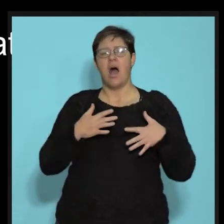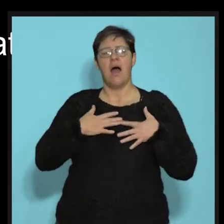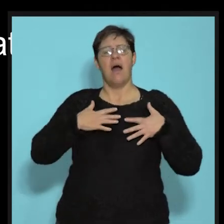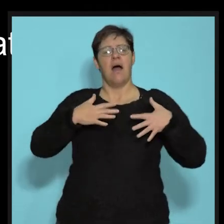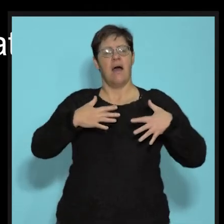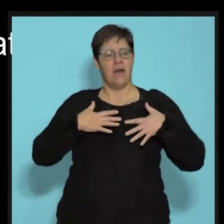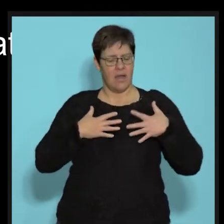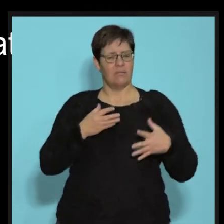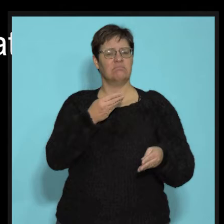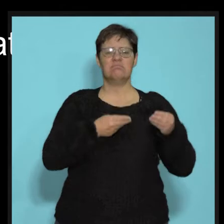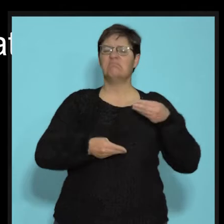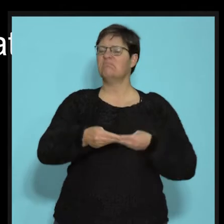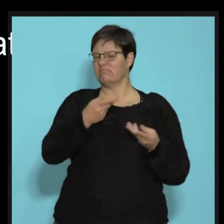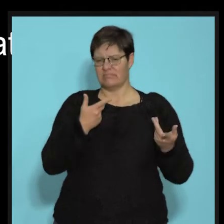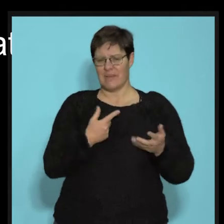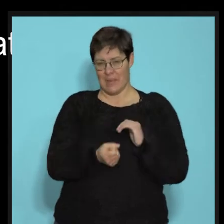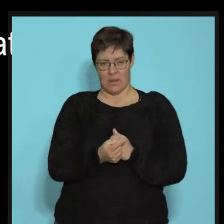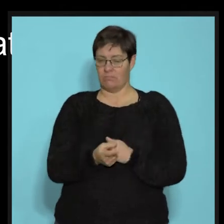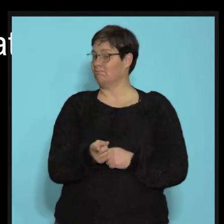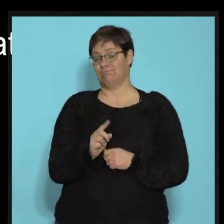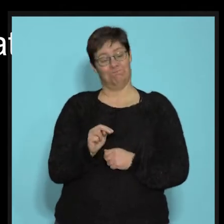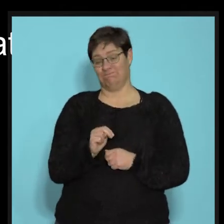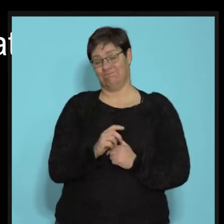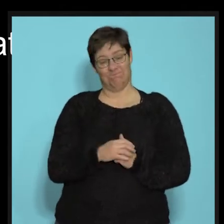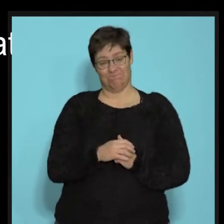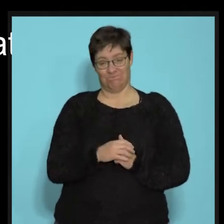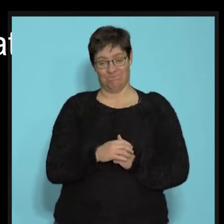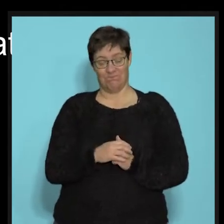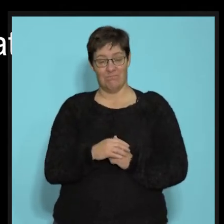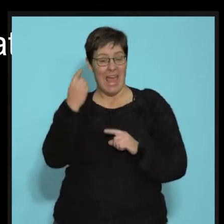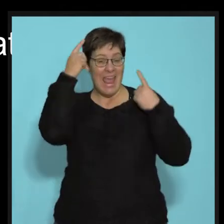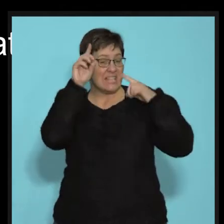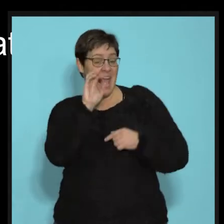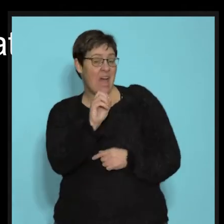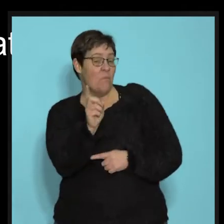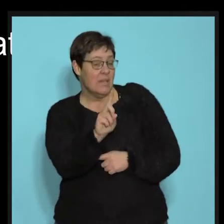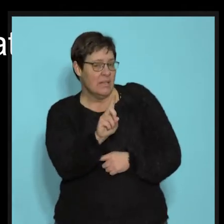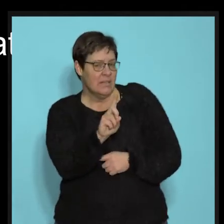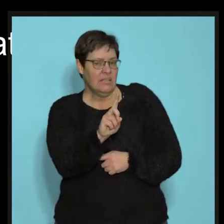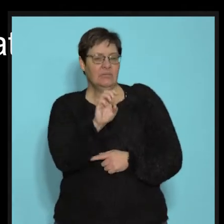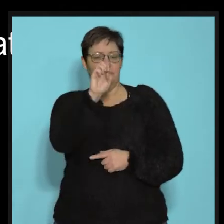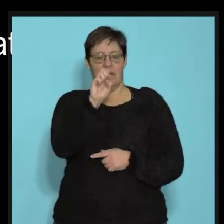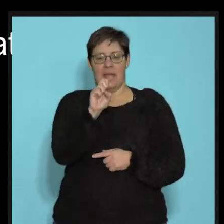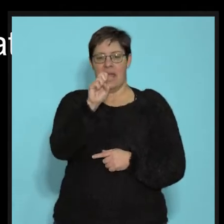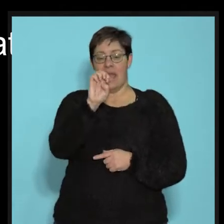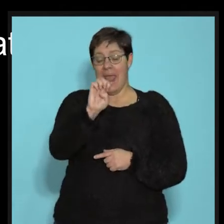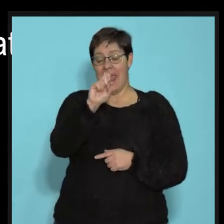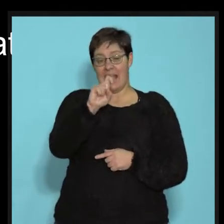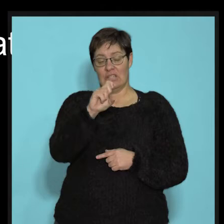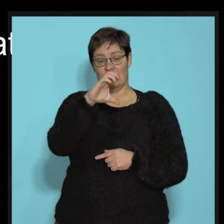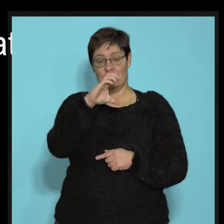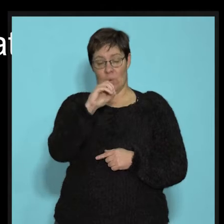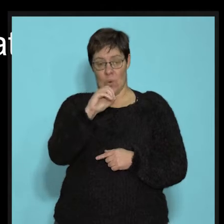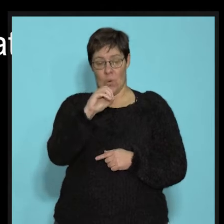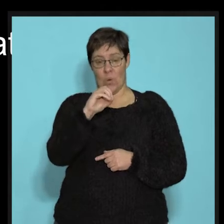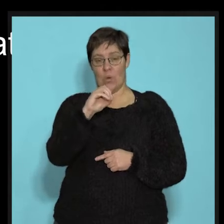by diffusion, but oh no, what do insects have? They have an exoskeleton, and that's